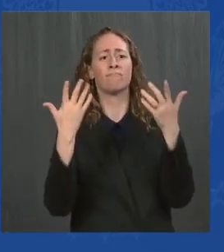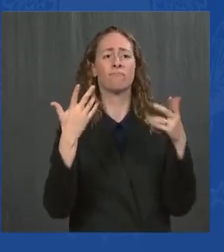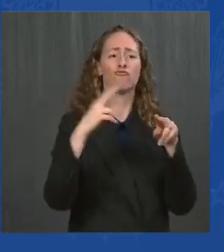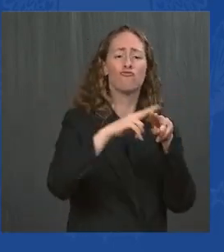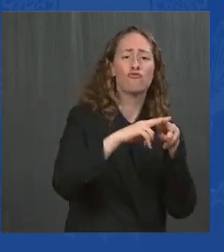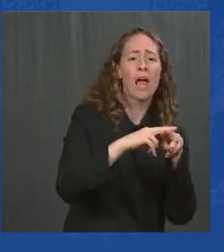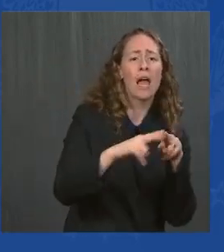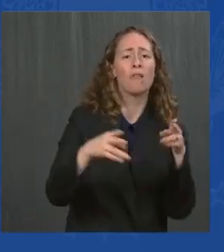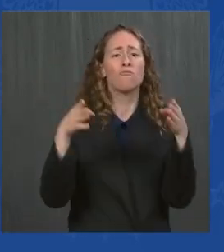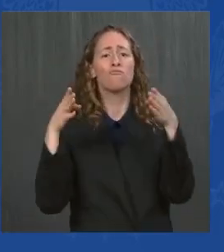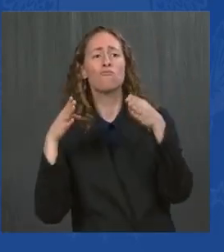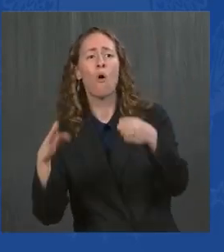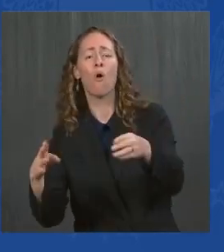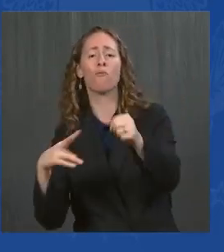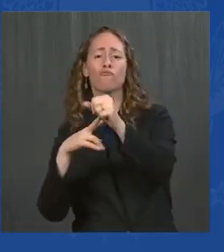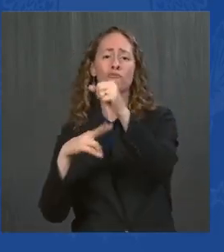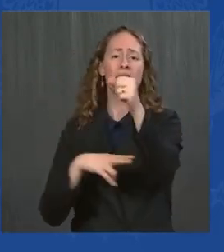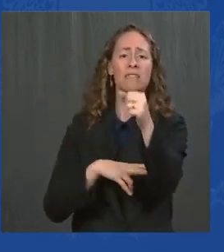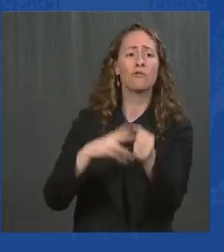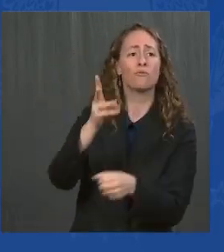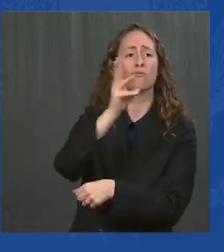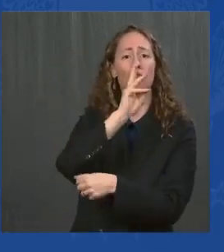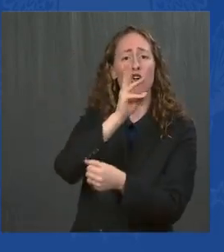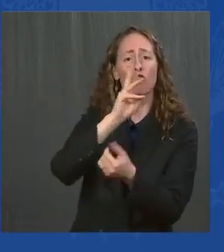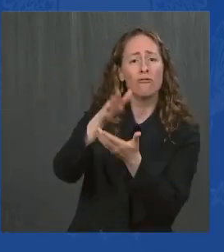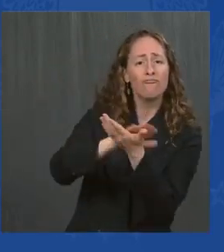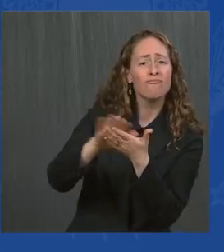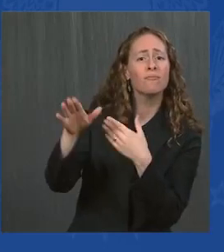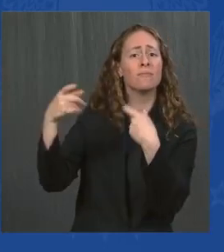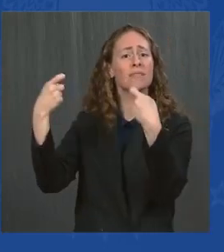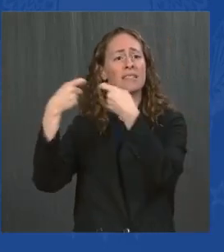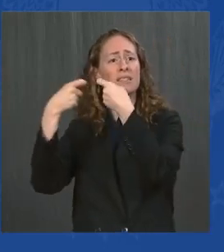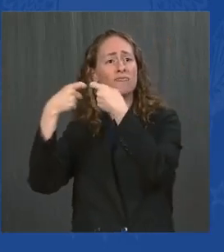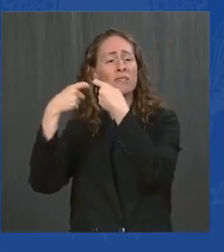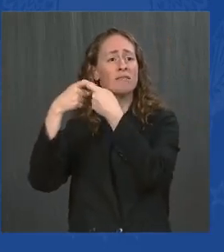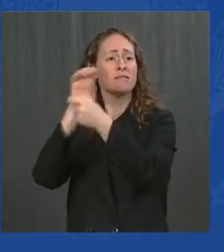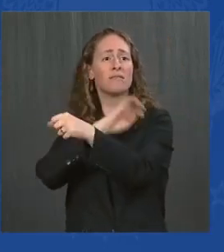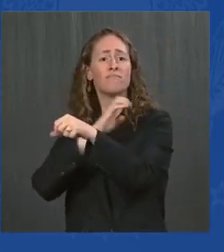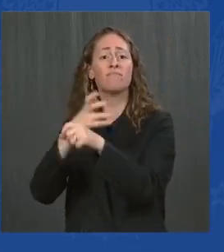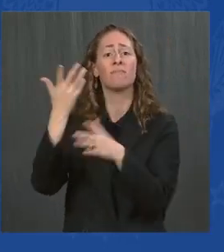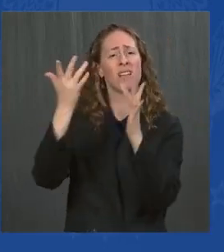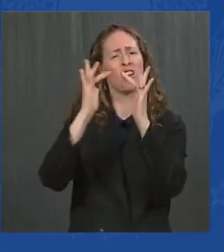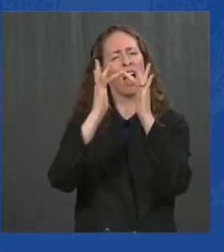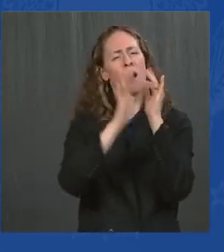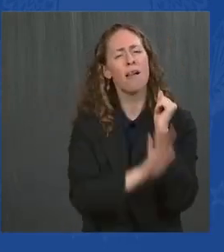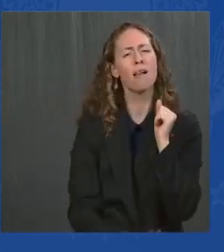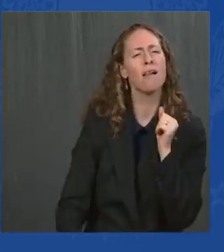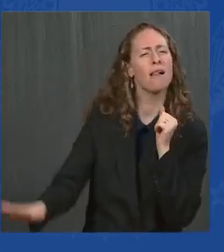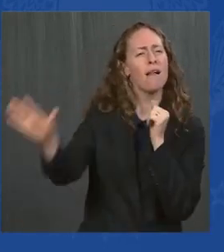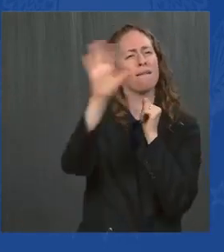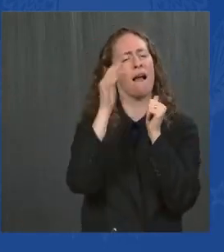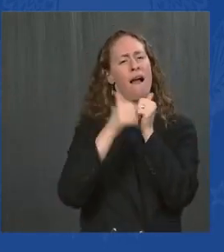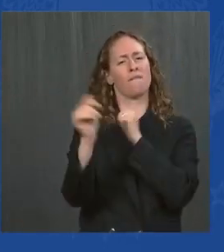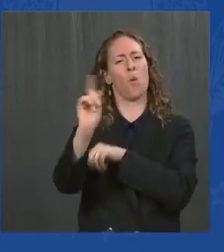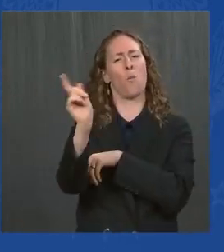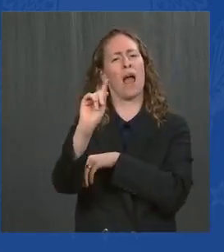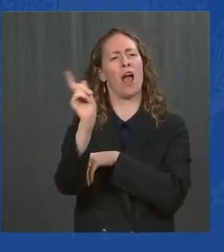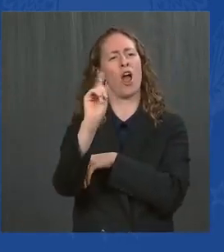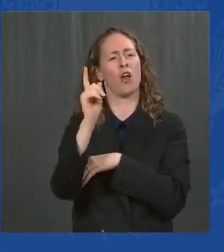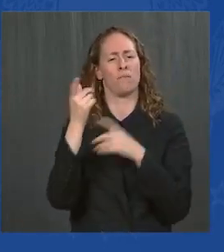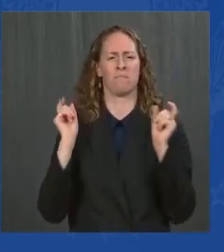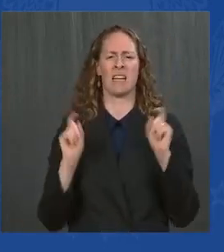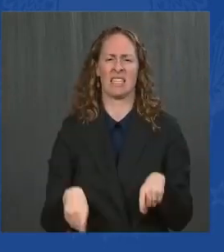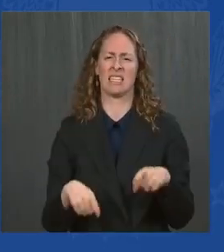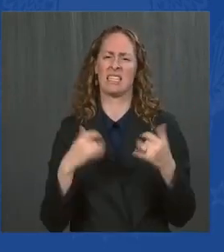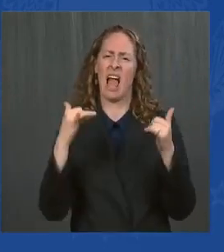water, universal broadband. It's going to modernize our energy grid. You need not go any further than look what's happening across the